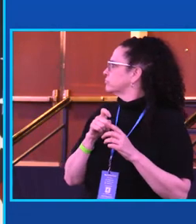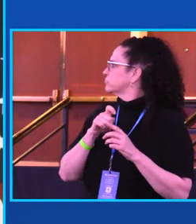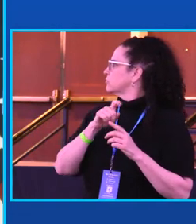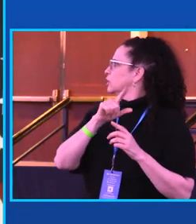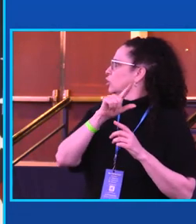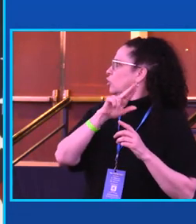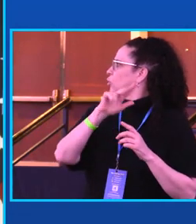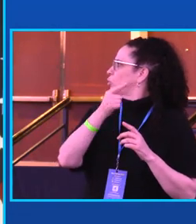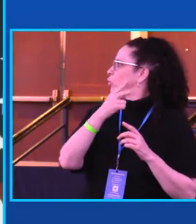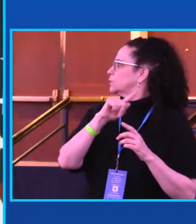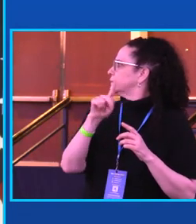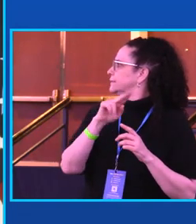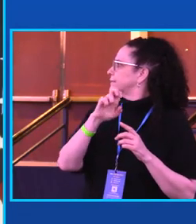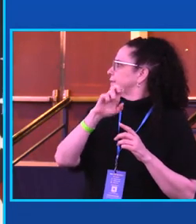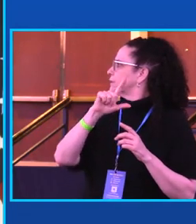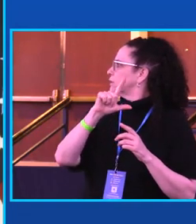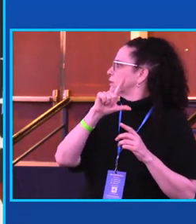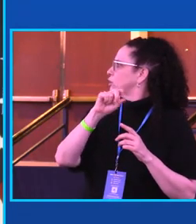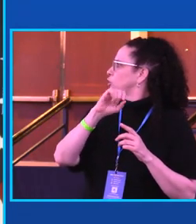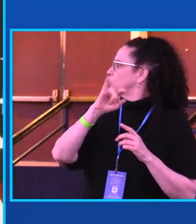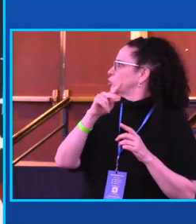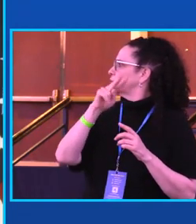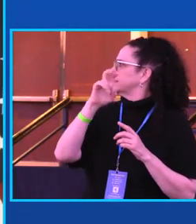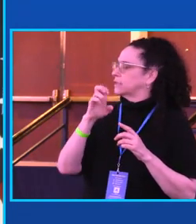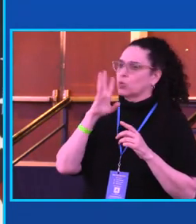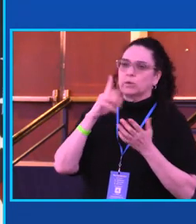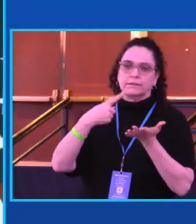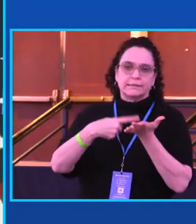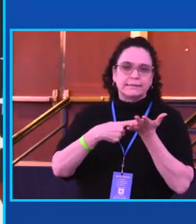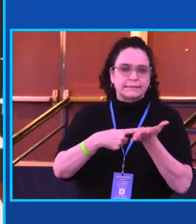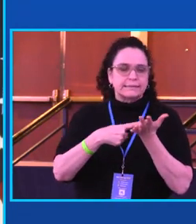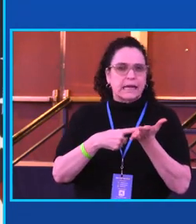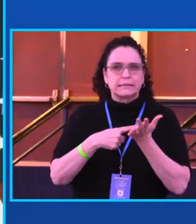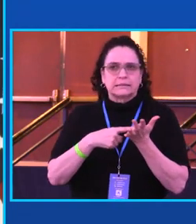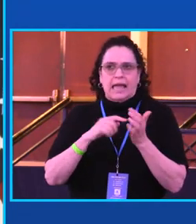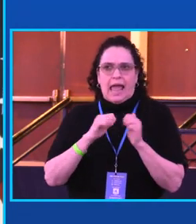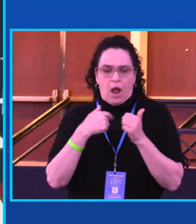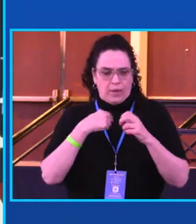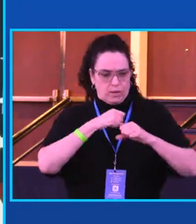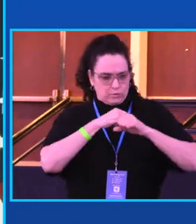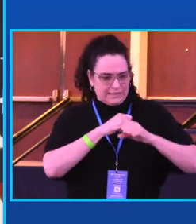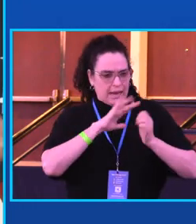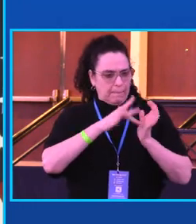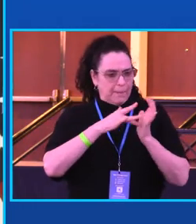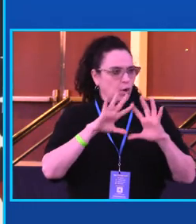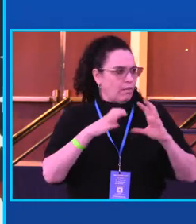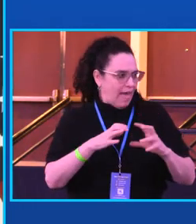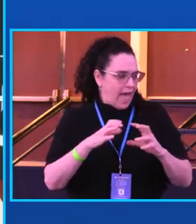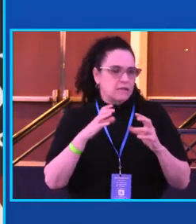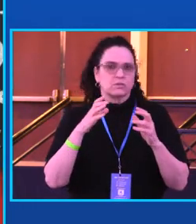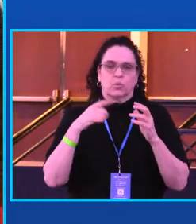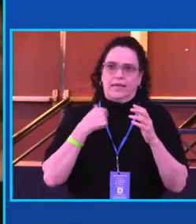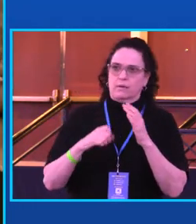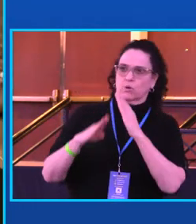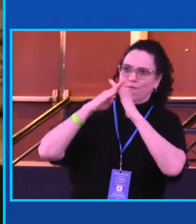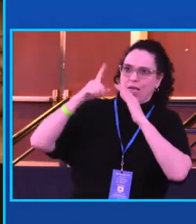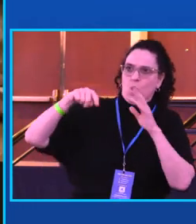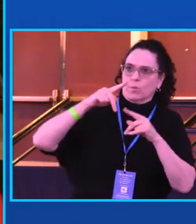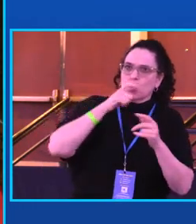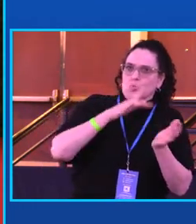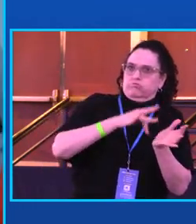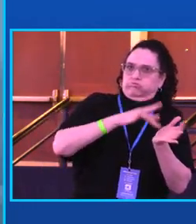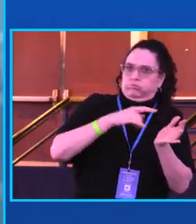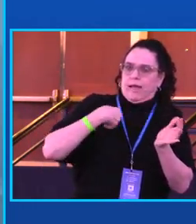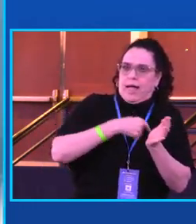working to protect the middle class and those that are taking advantage of us all throughout the country. Please give a big round to these fantastic,